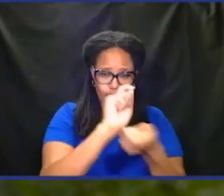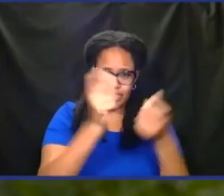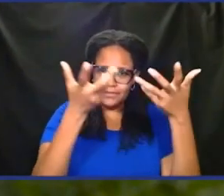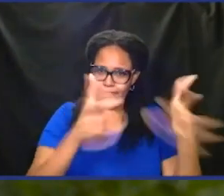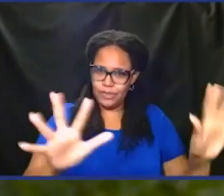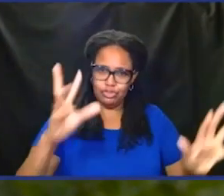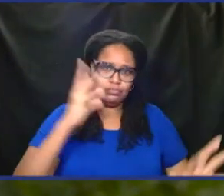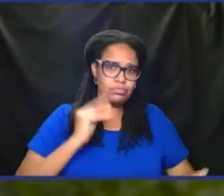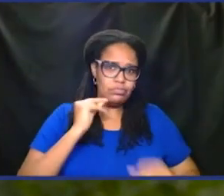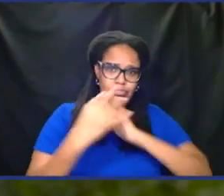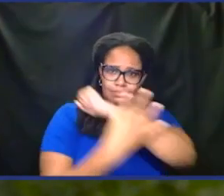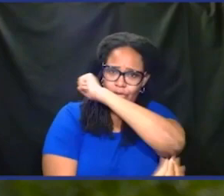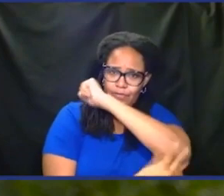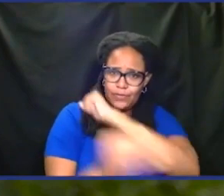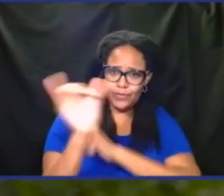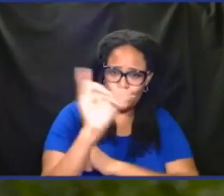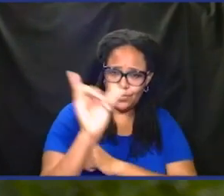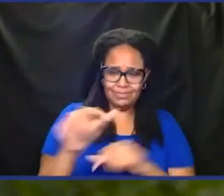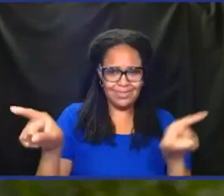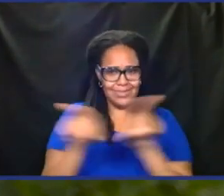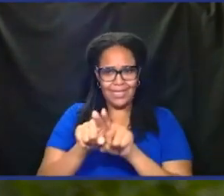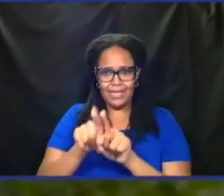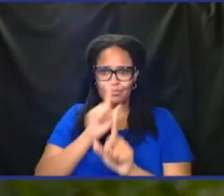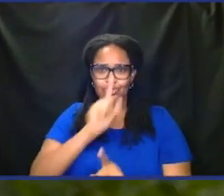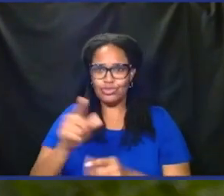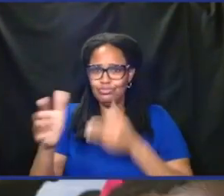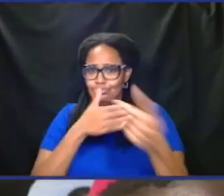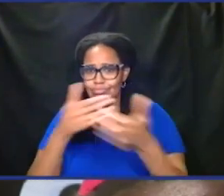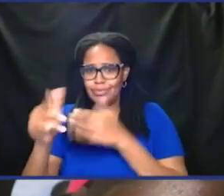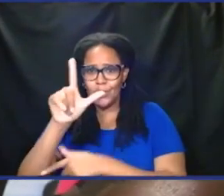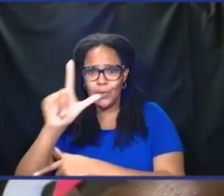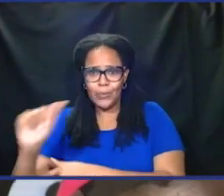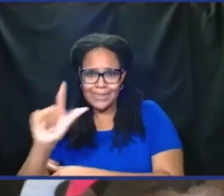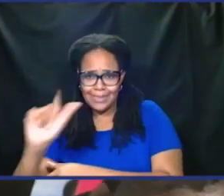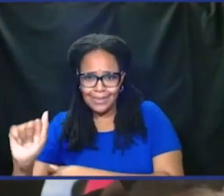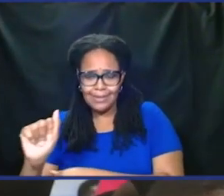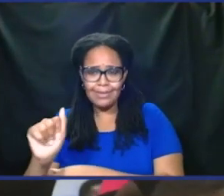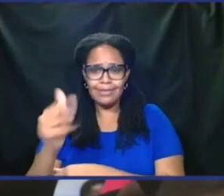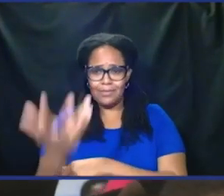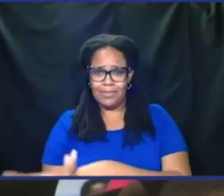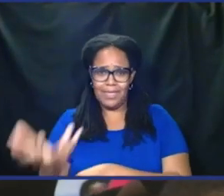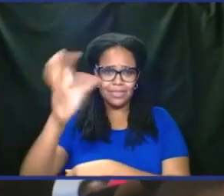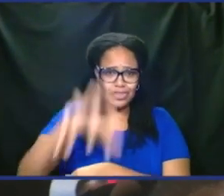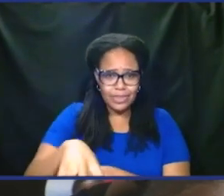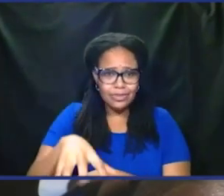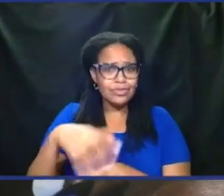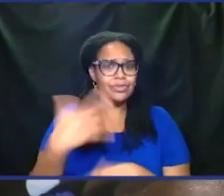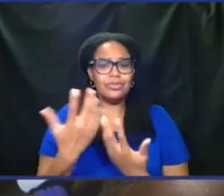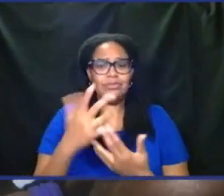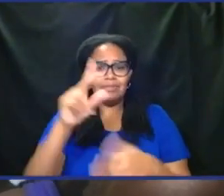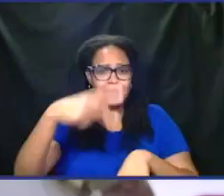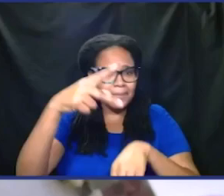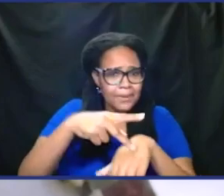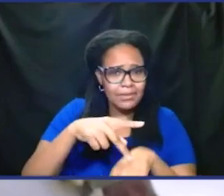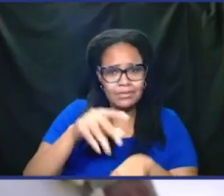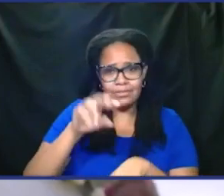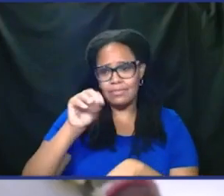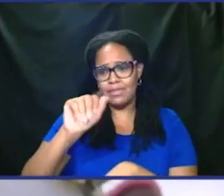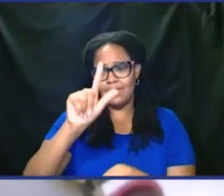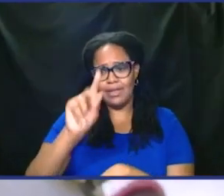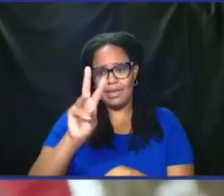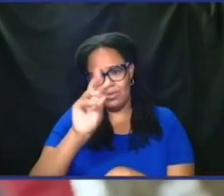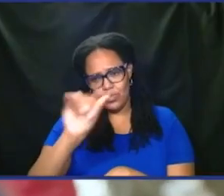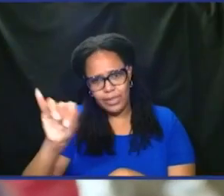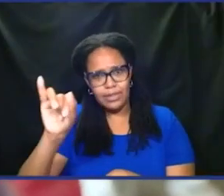Louisiana, Bangladesh, the Philippines, and in Malawi. Americares knows healthy communities must be climate